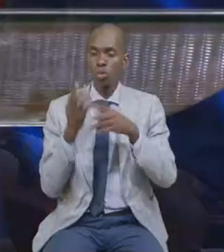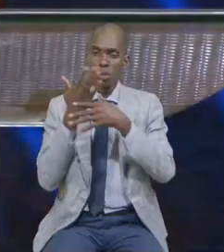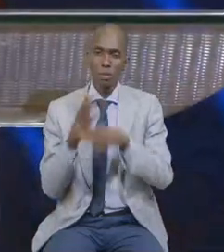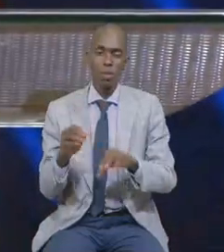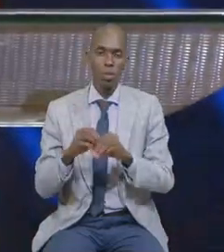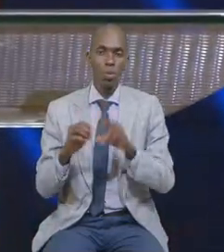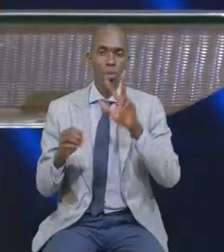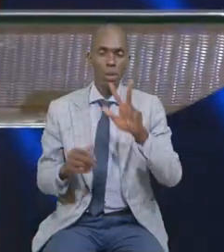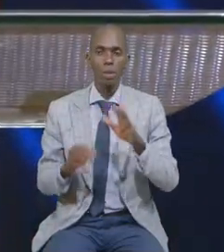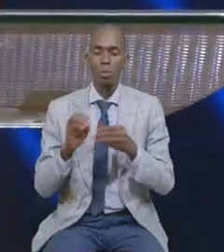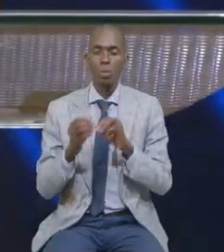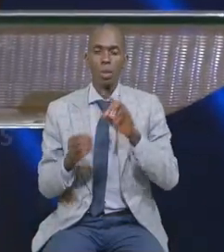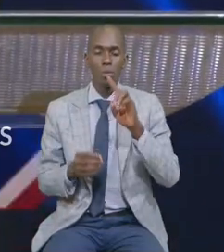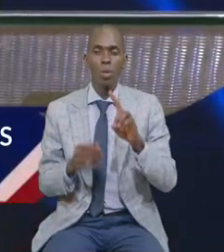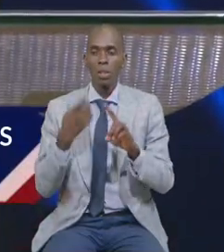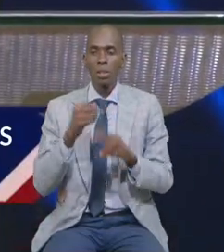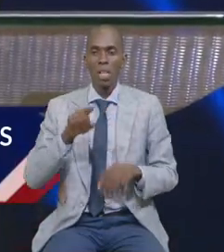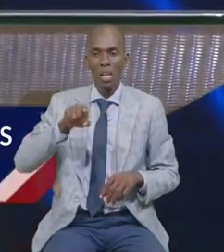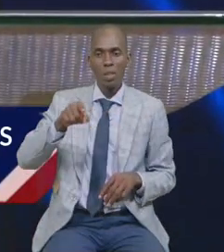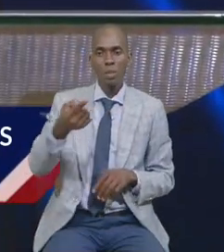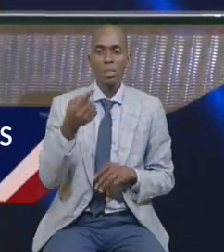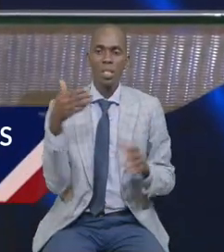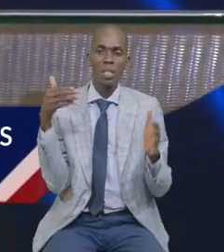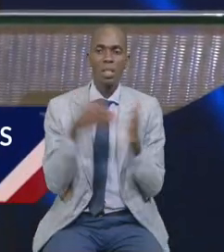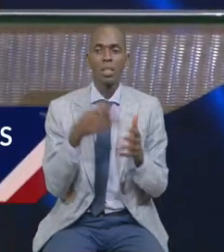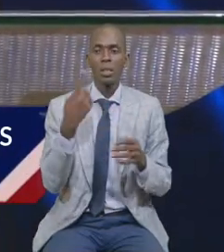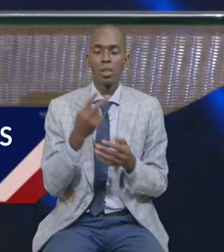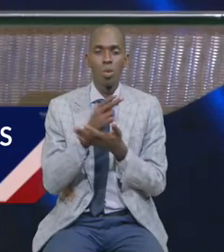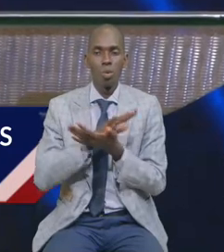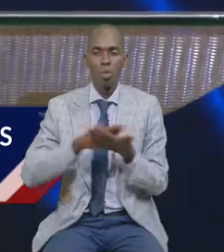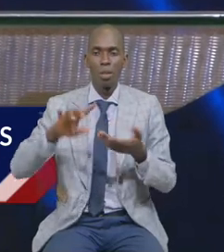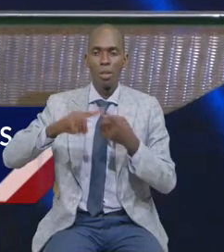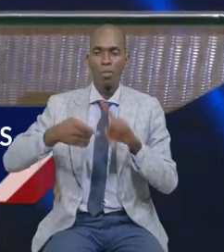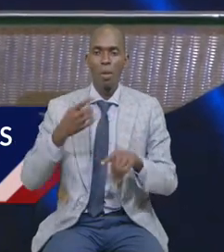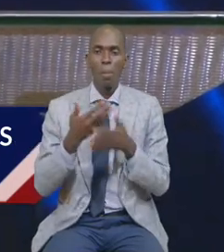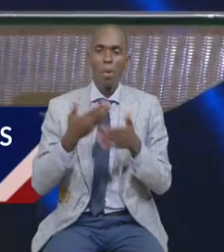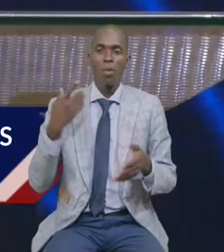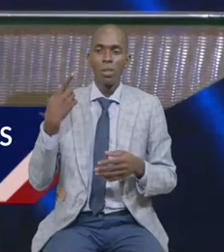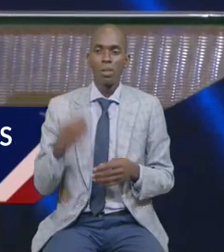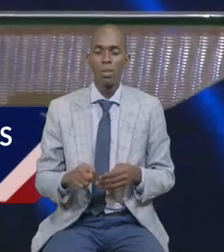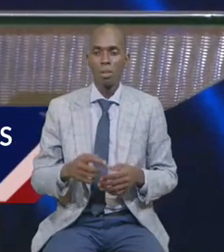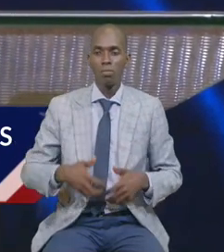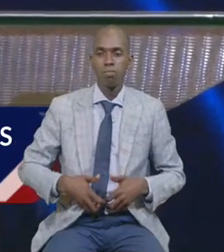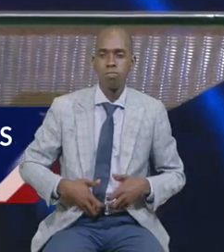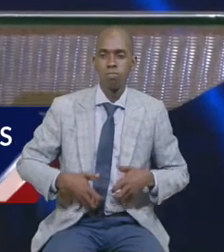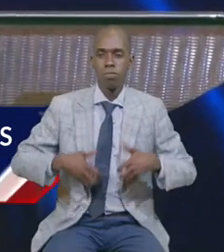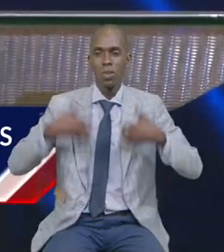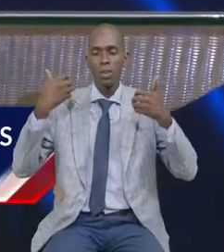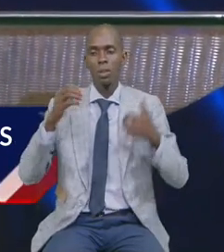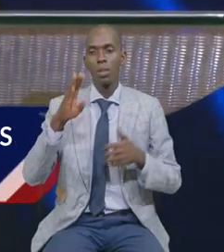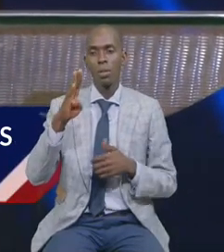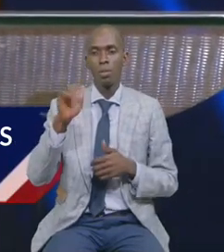looking at the accusation against the godly companions before the furious